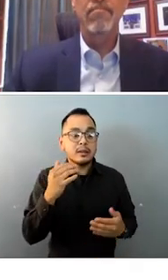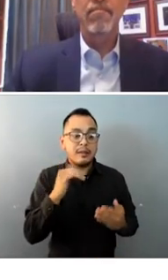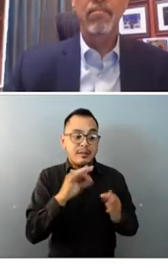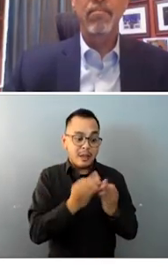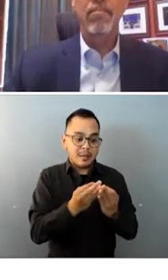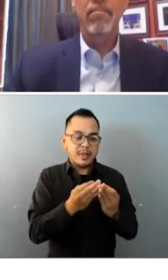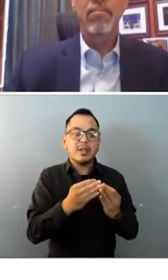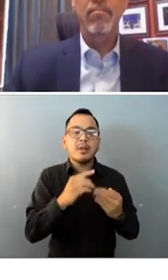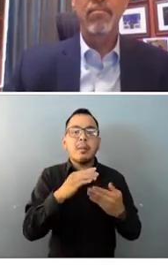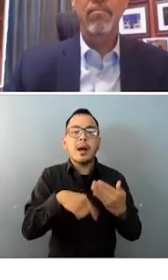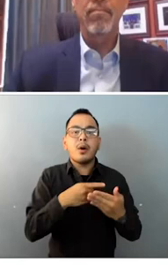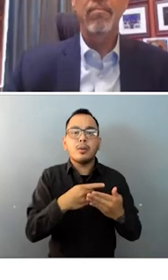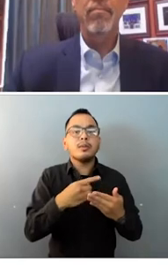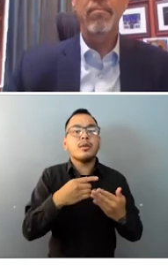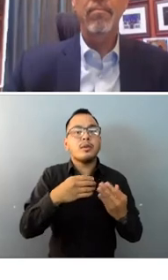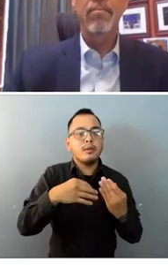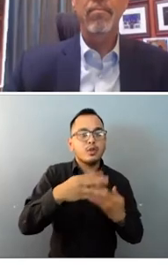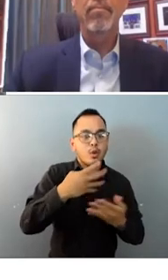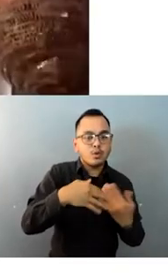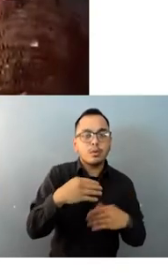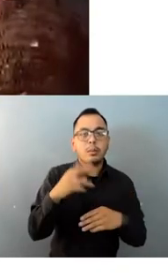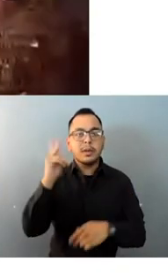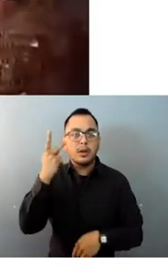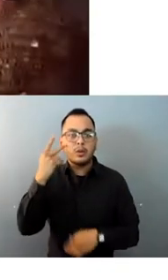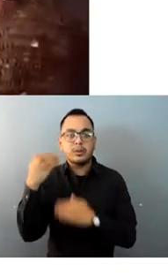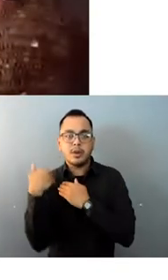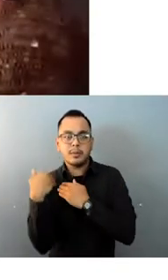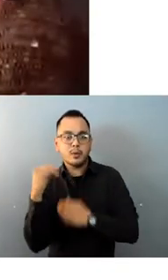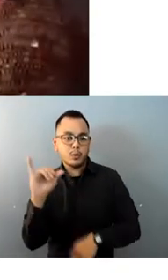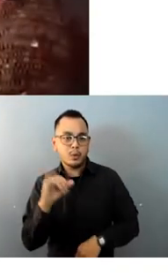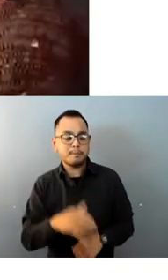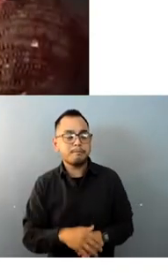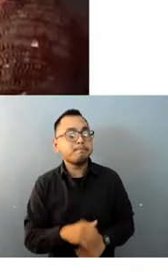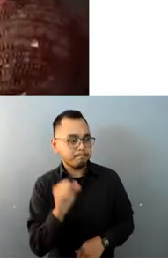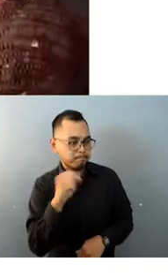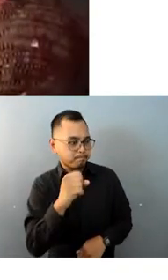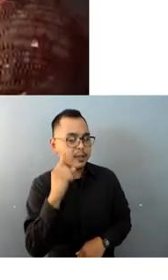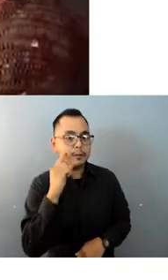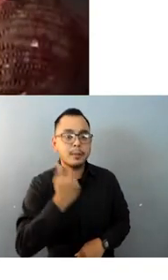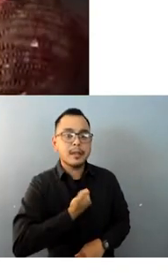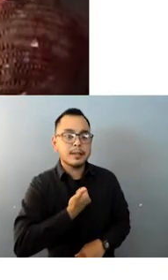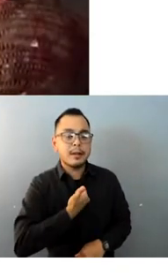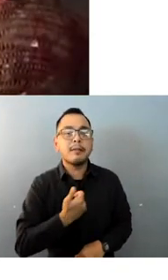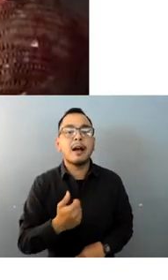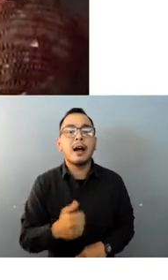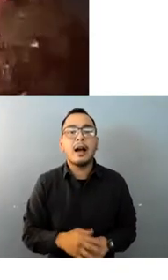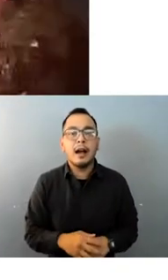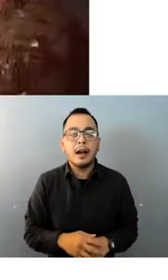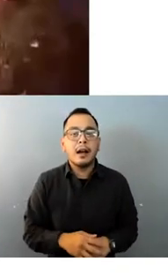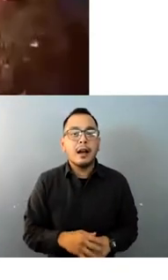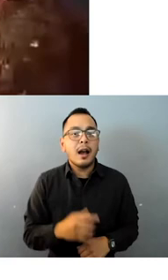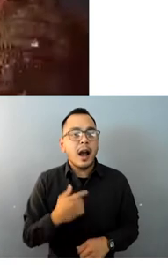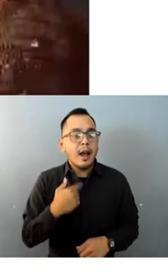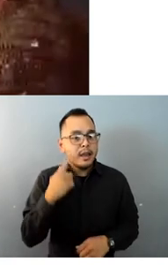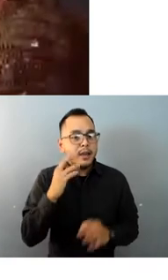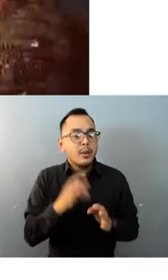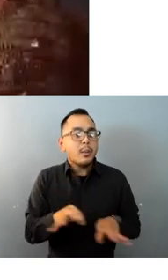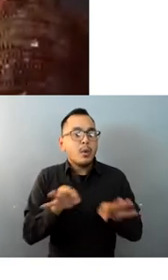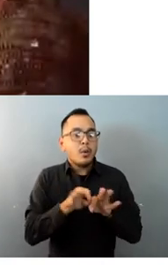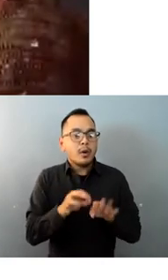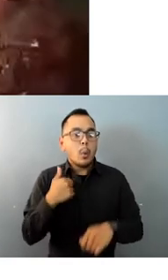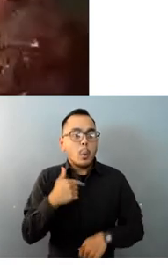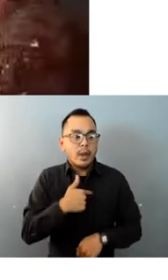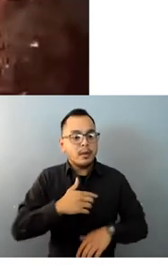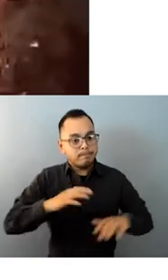social and political responsibility. Yes, you know, for me, it's really important that we advocate for